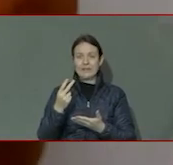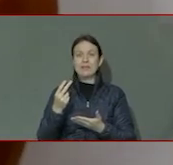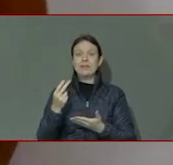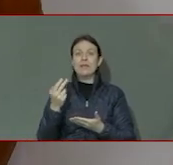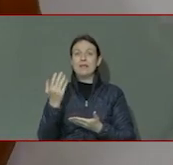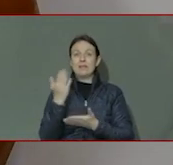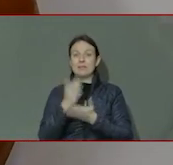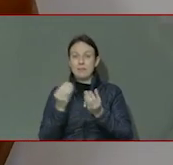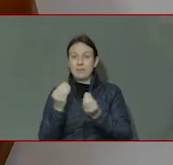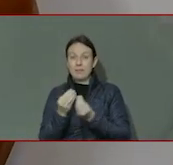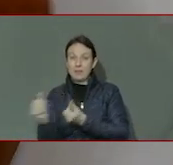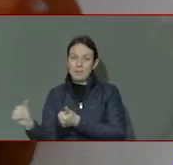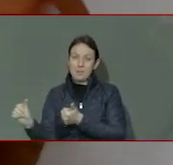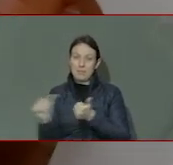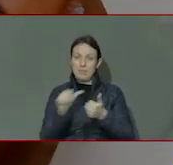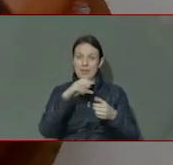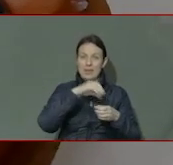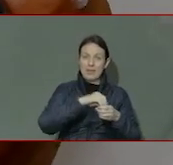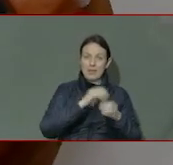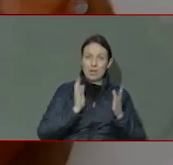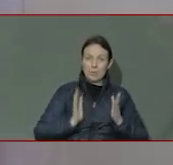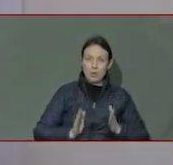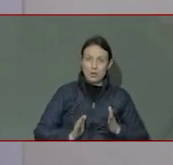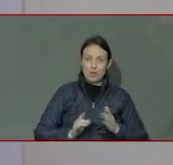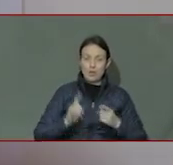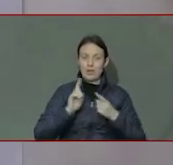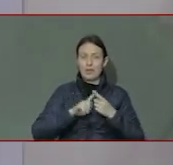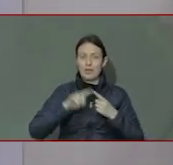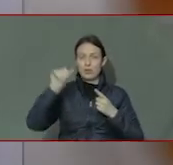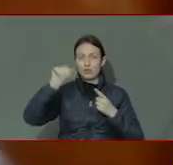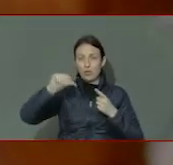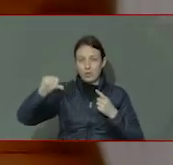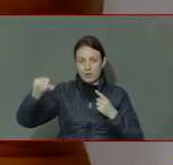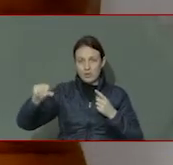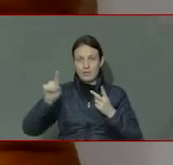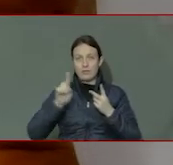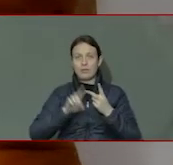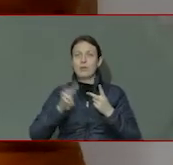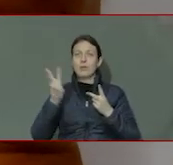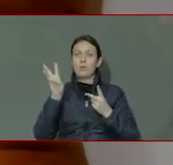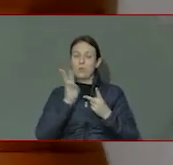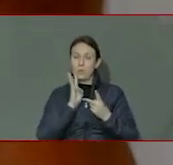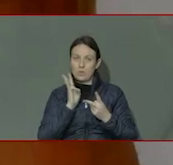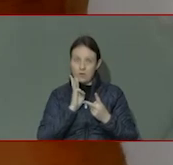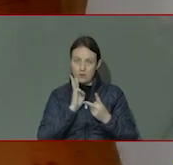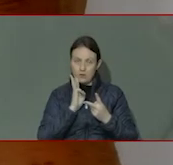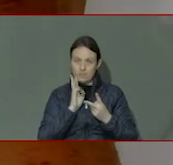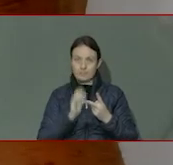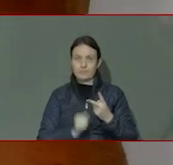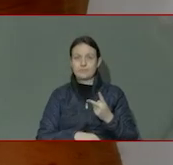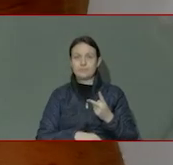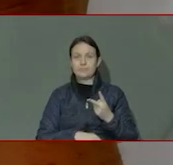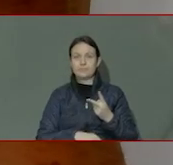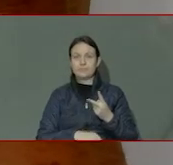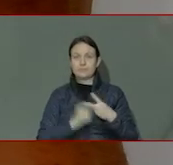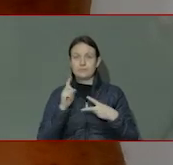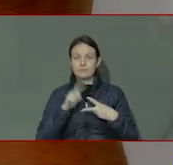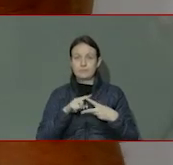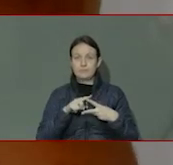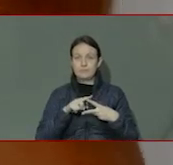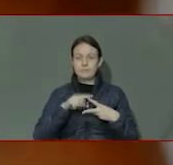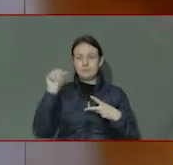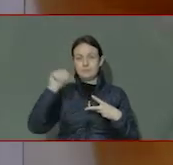what and what? Salt and water. So it is